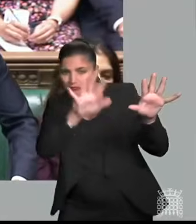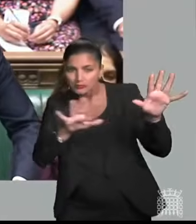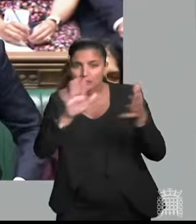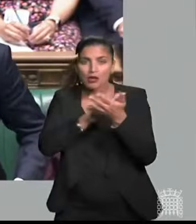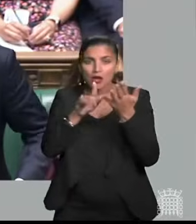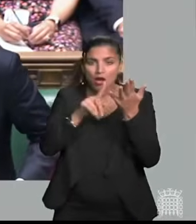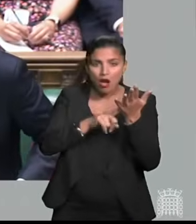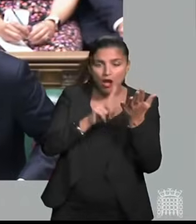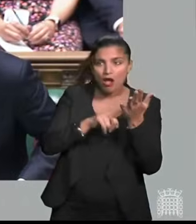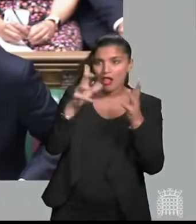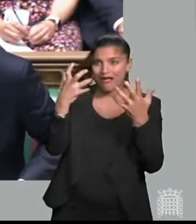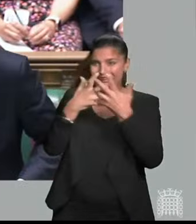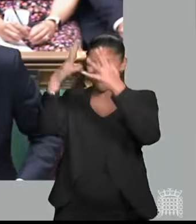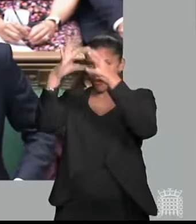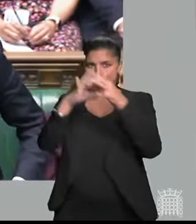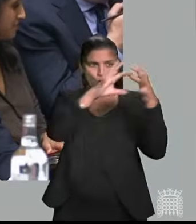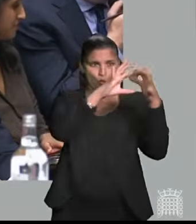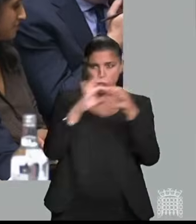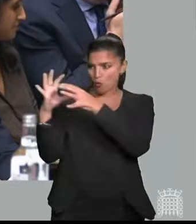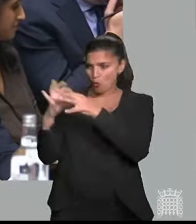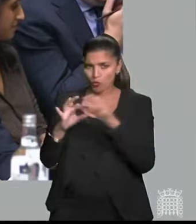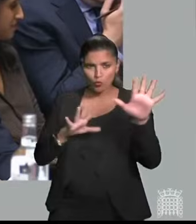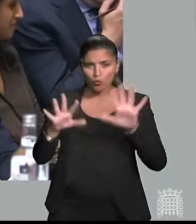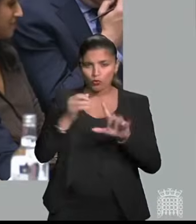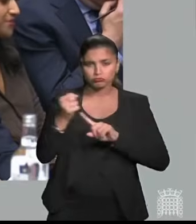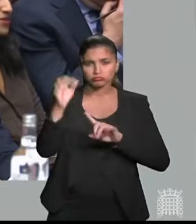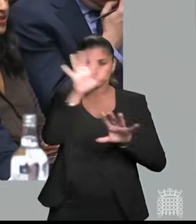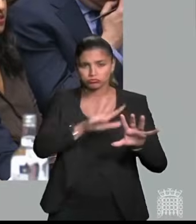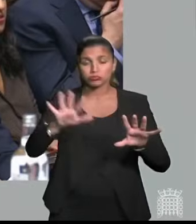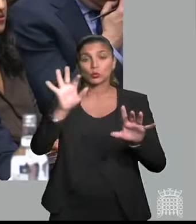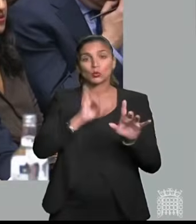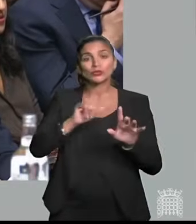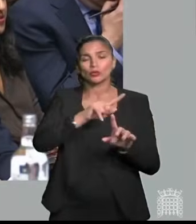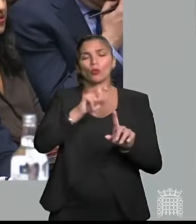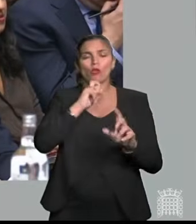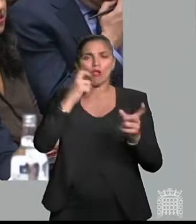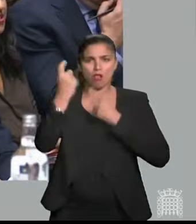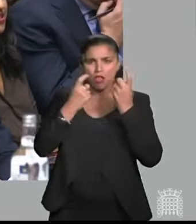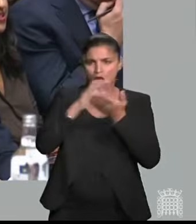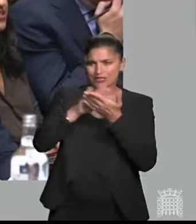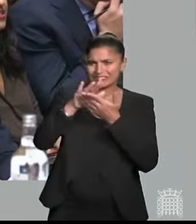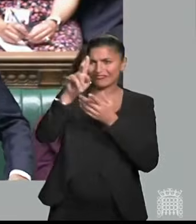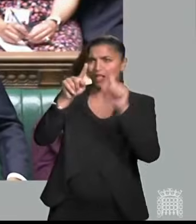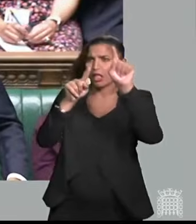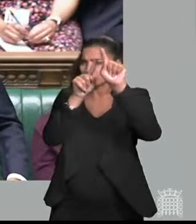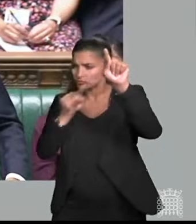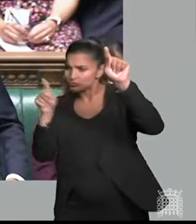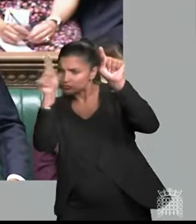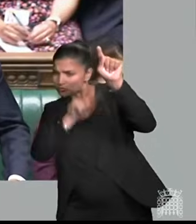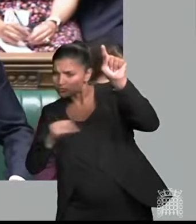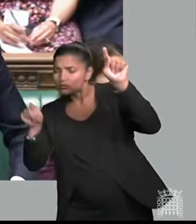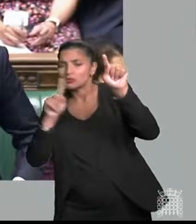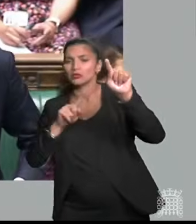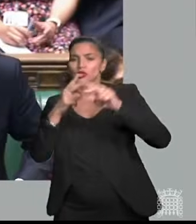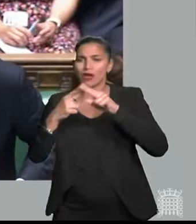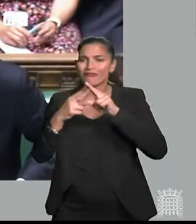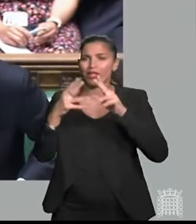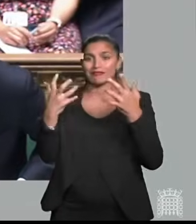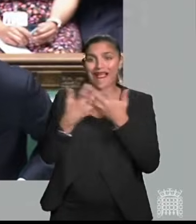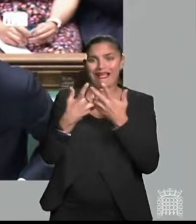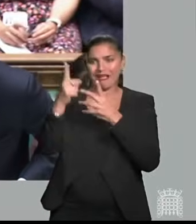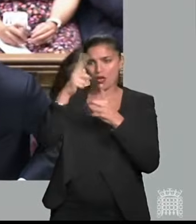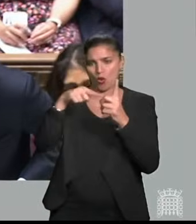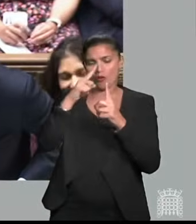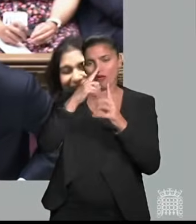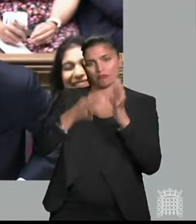Hull, and as part of that exercise will consider enhancing the service on the Huddersfield to Penistone and Sheffield line, and I know that my honourable